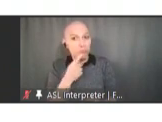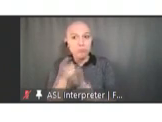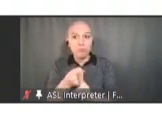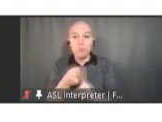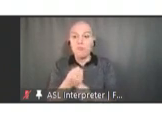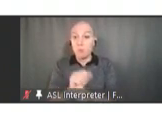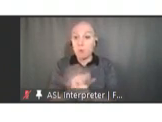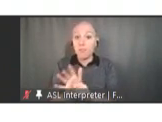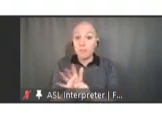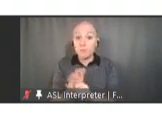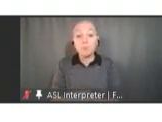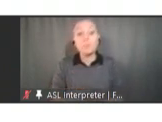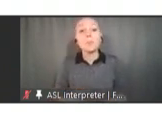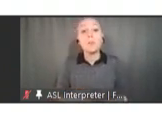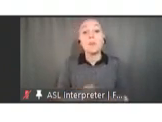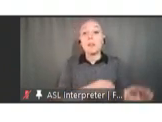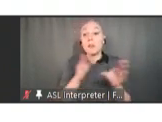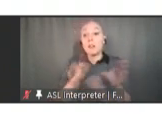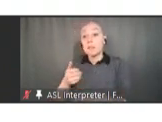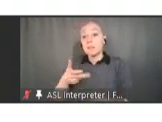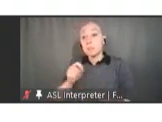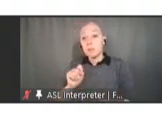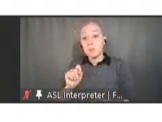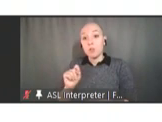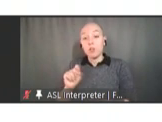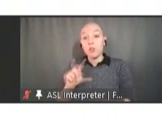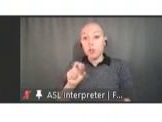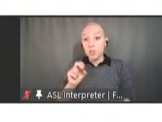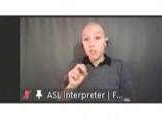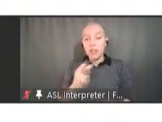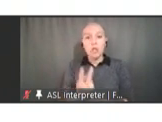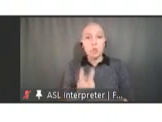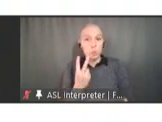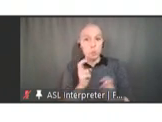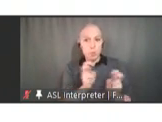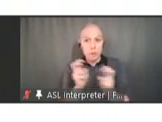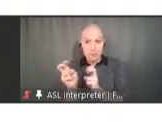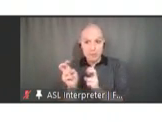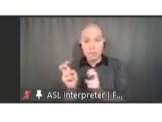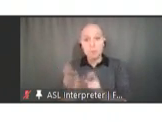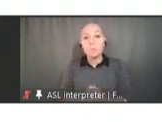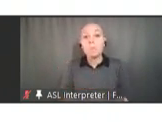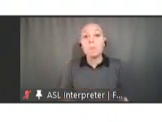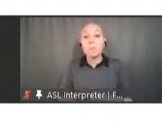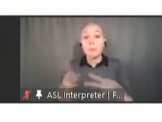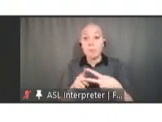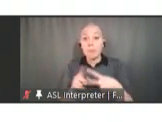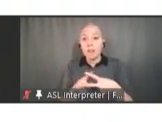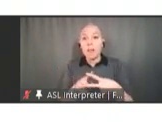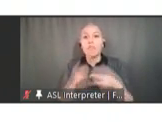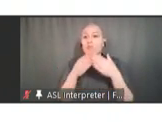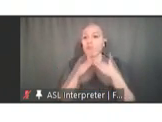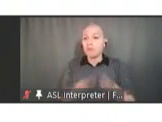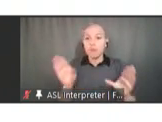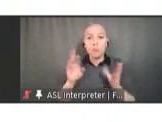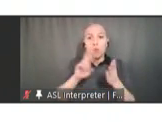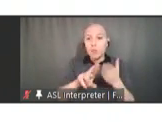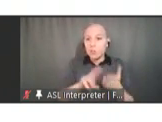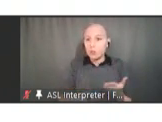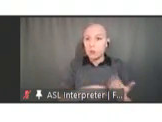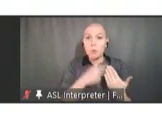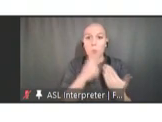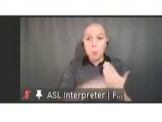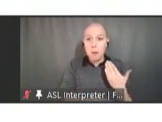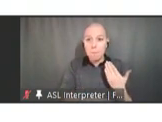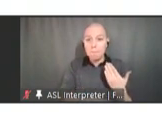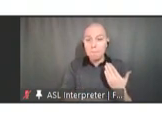met again for two topics. Here, the first topic was an overview of the research program in the